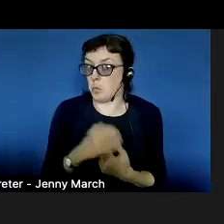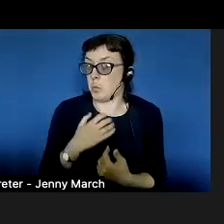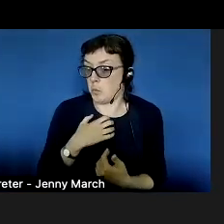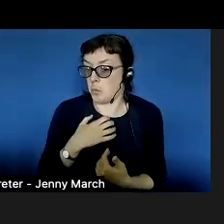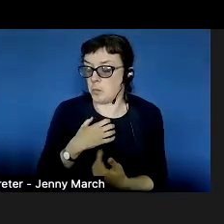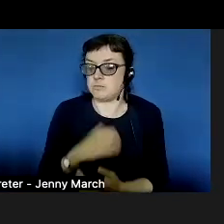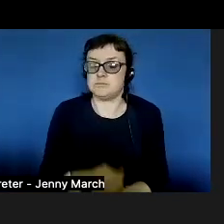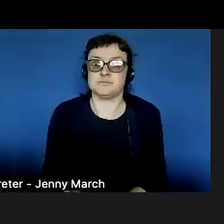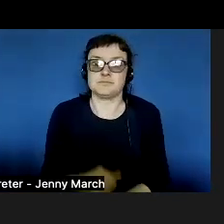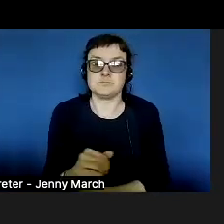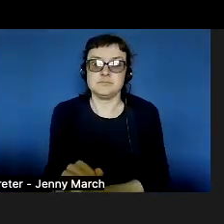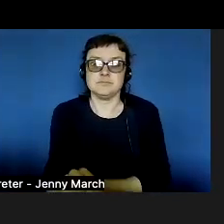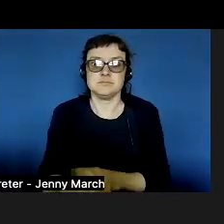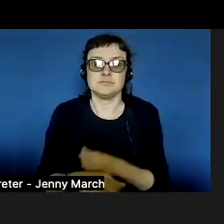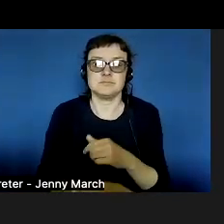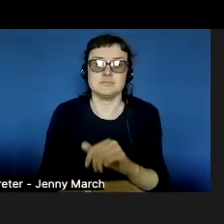was.